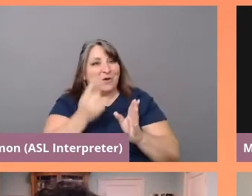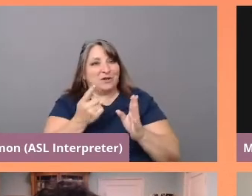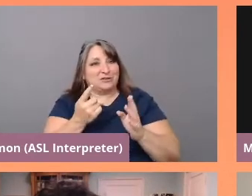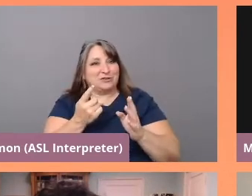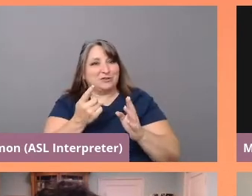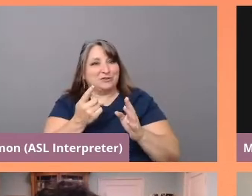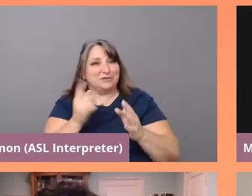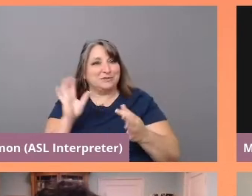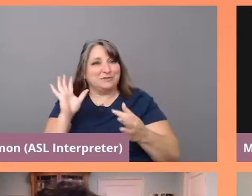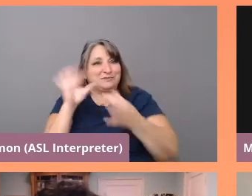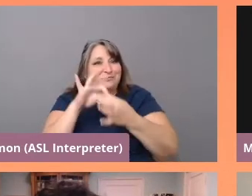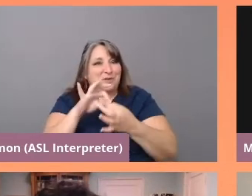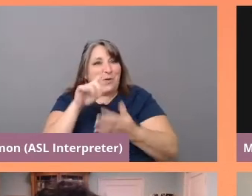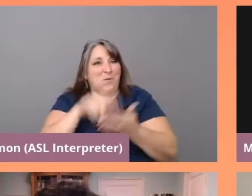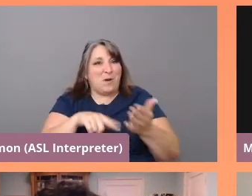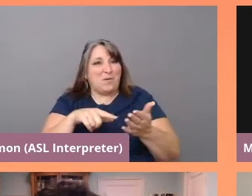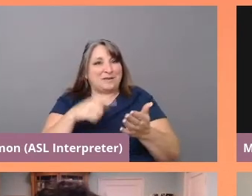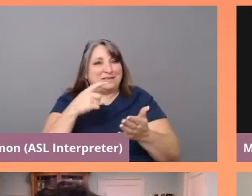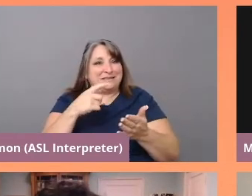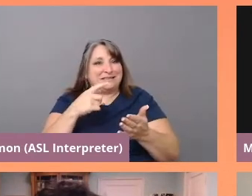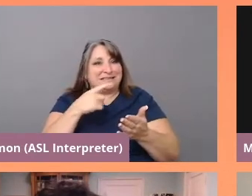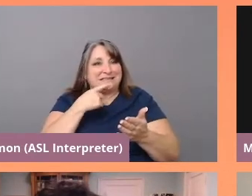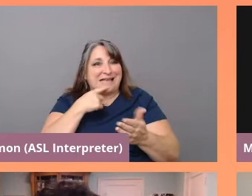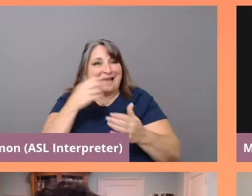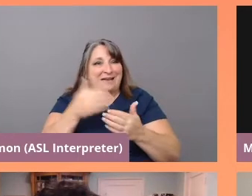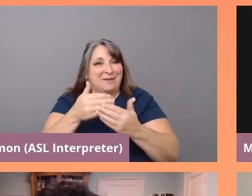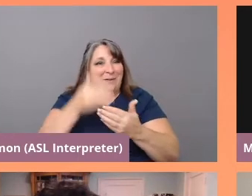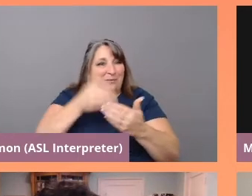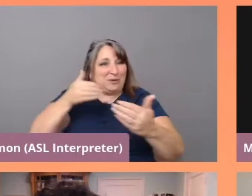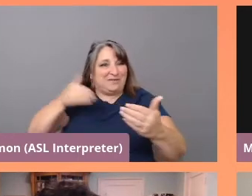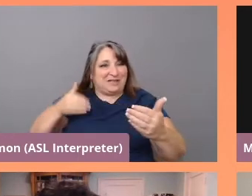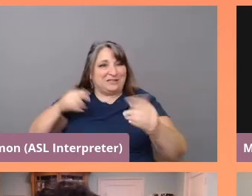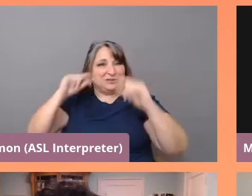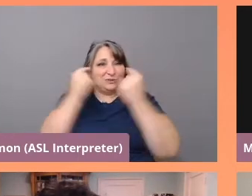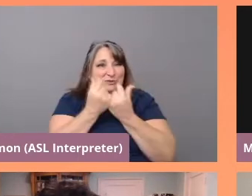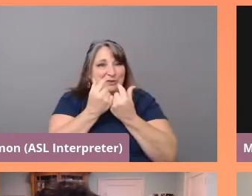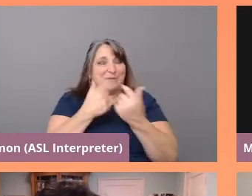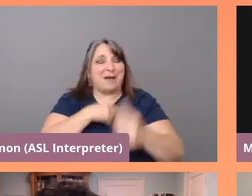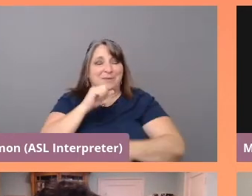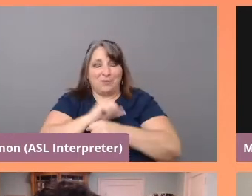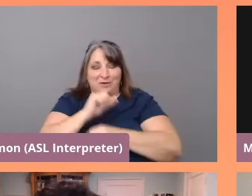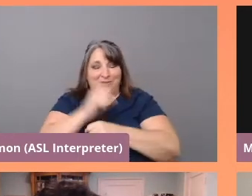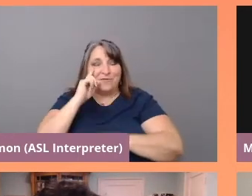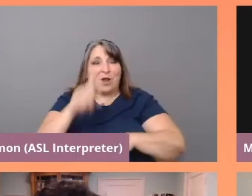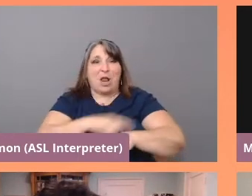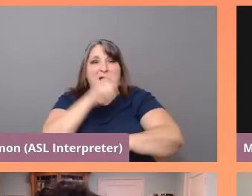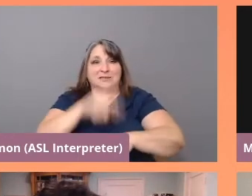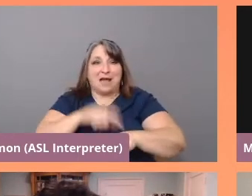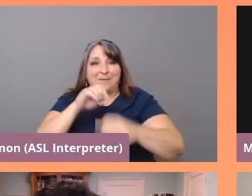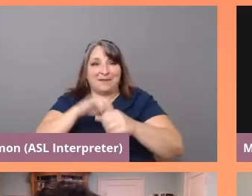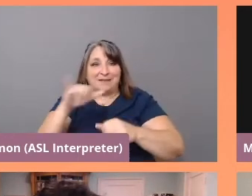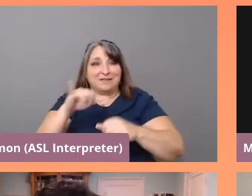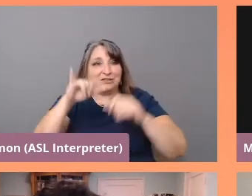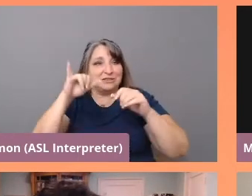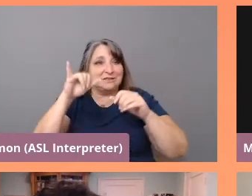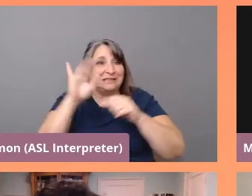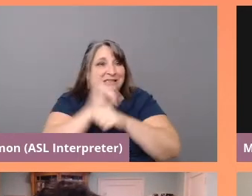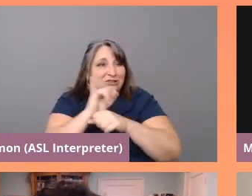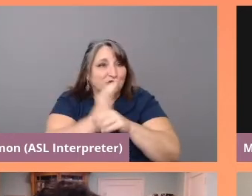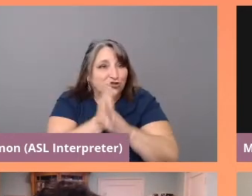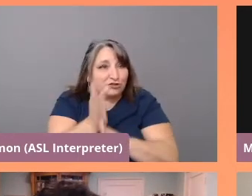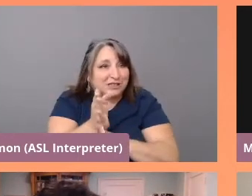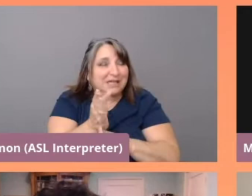previous group. I am a filmmaker who has been working in the industry for quite a while, has been well rewarded